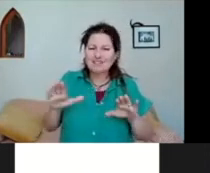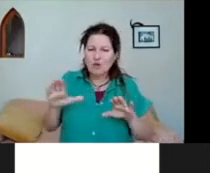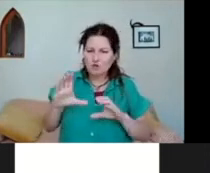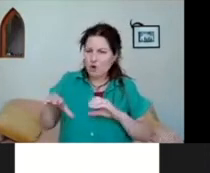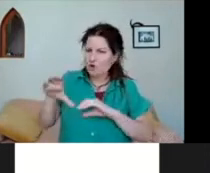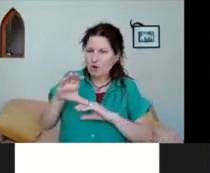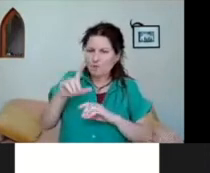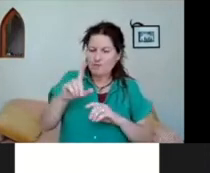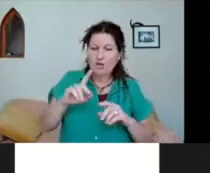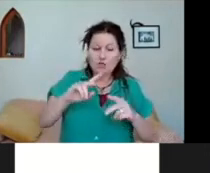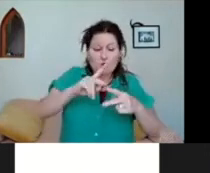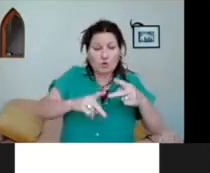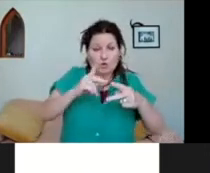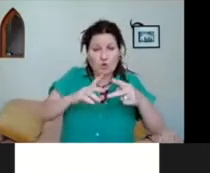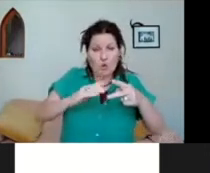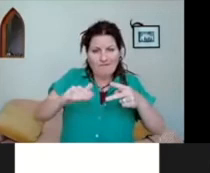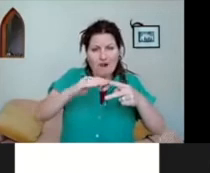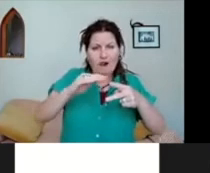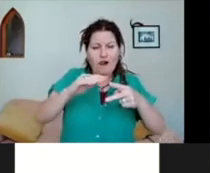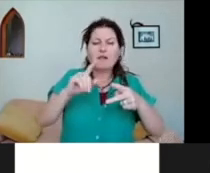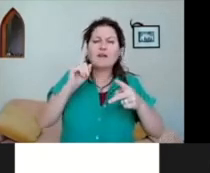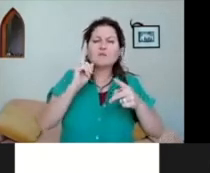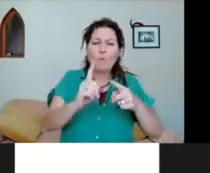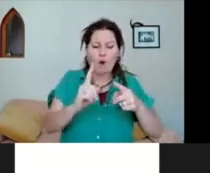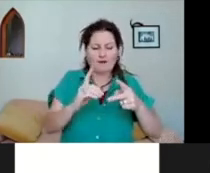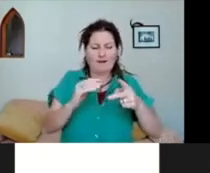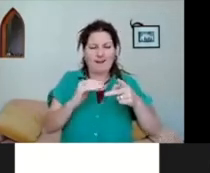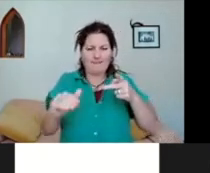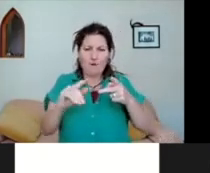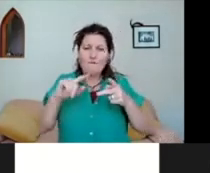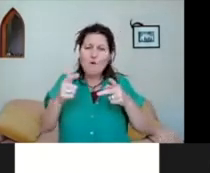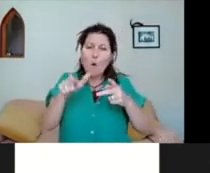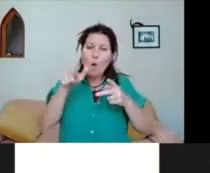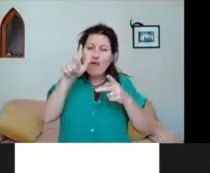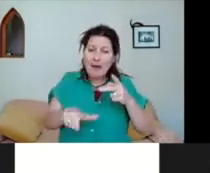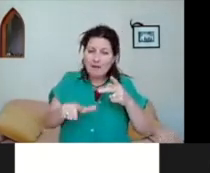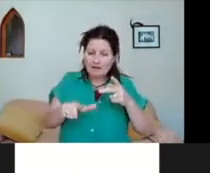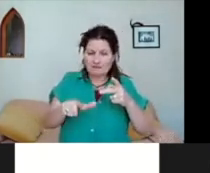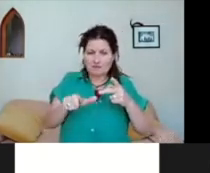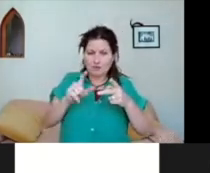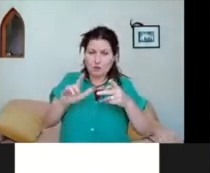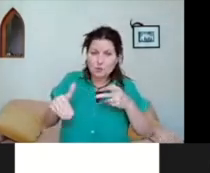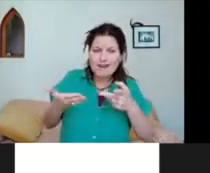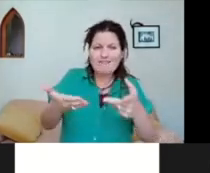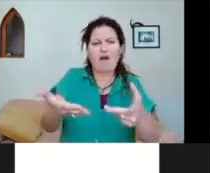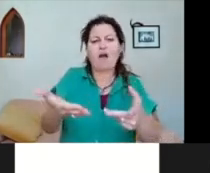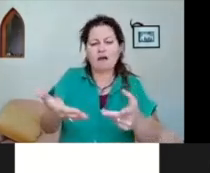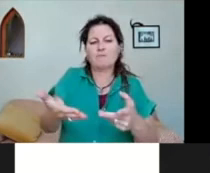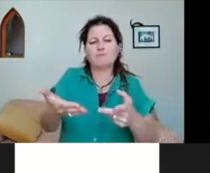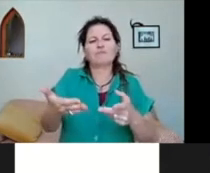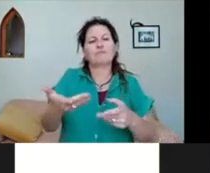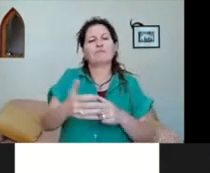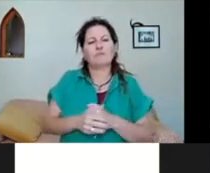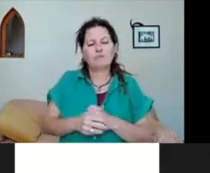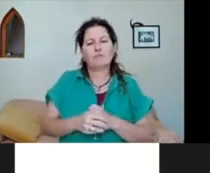we put in there. So one is for the applicants to deliver the activity. So let's say the applicants, to go back at the